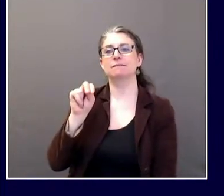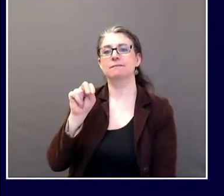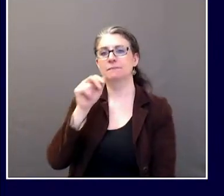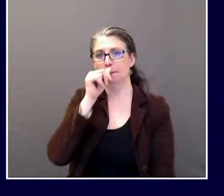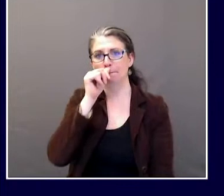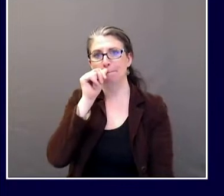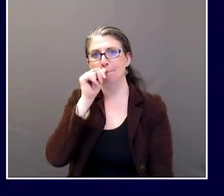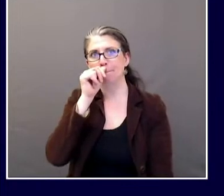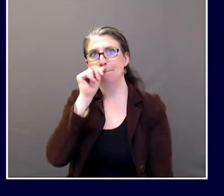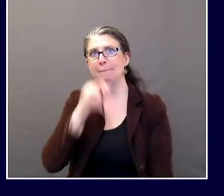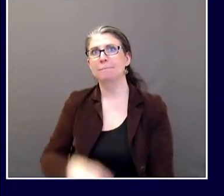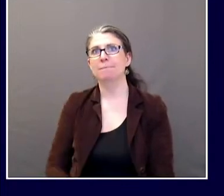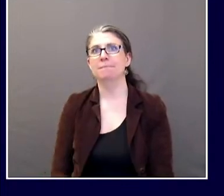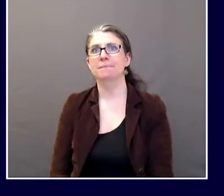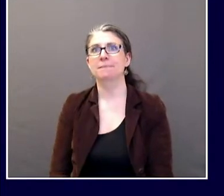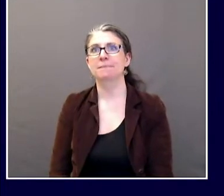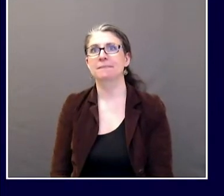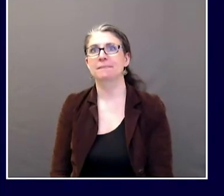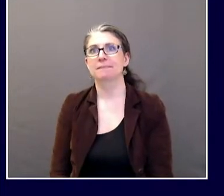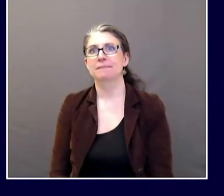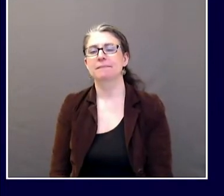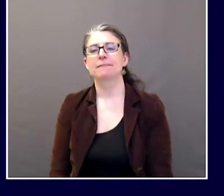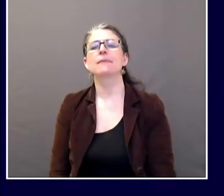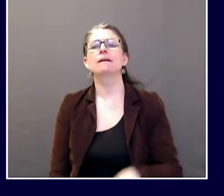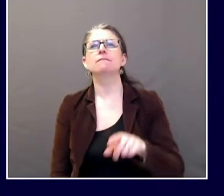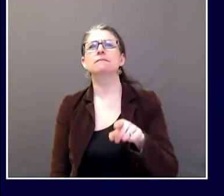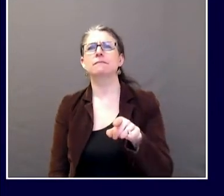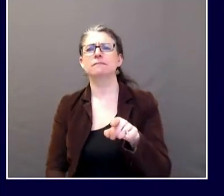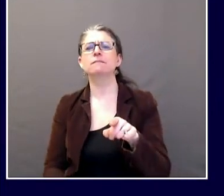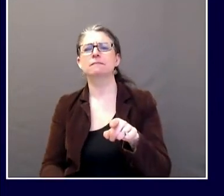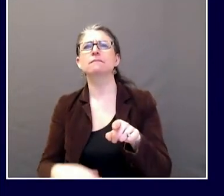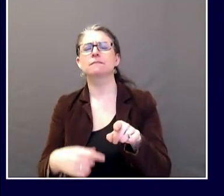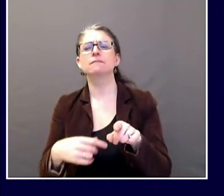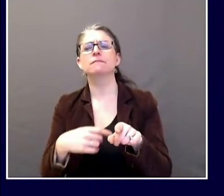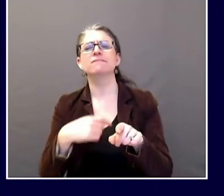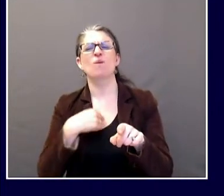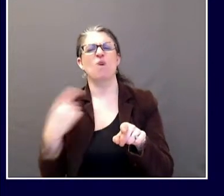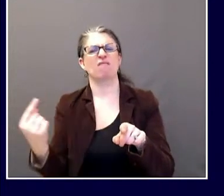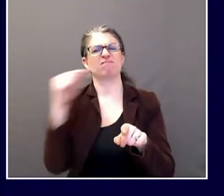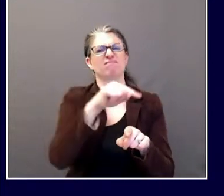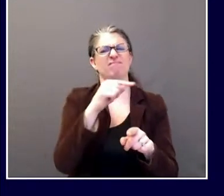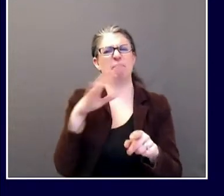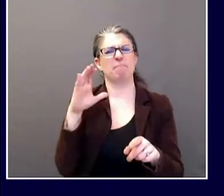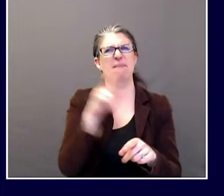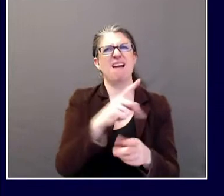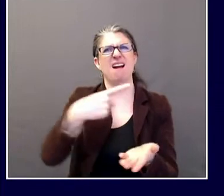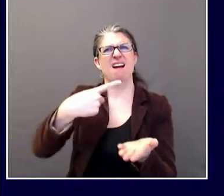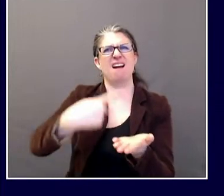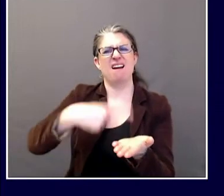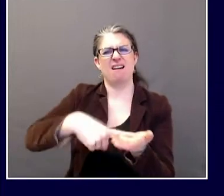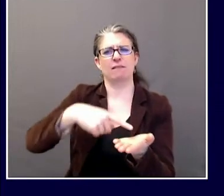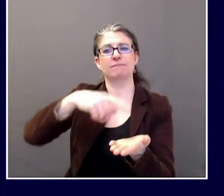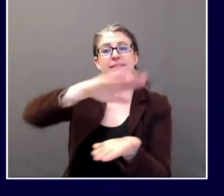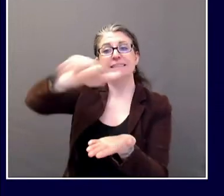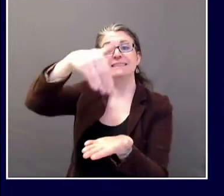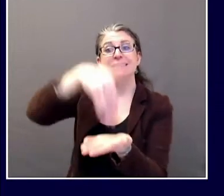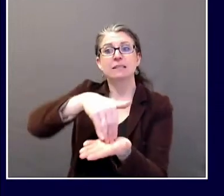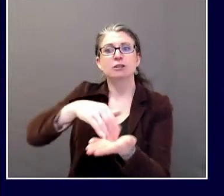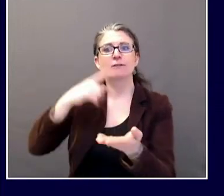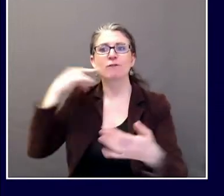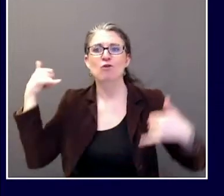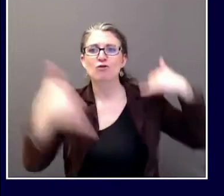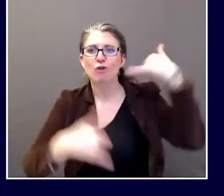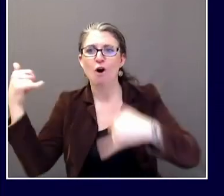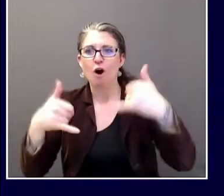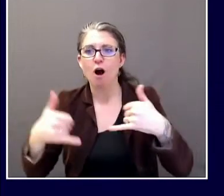call center as well as the online registration. I know you said, it sounds like you were talking about the phone center maybe taking a couple of weeks. How about the website? Do